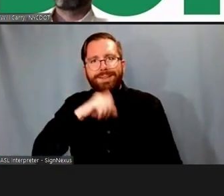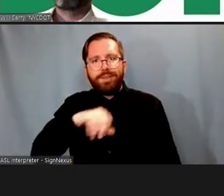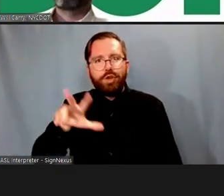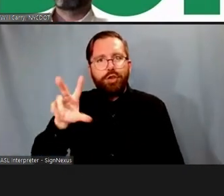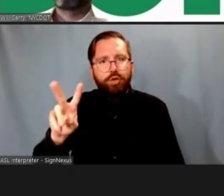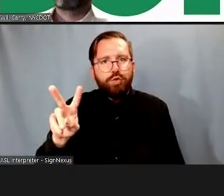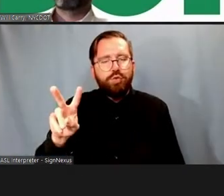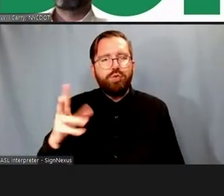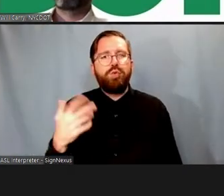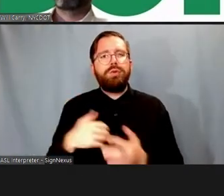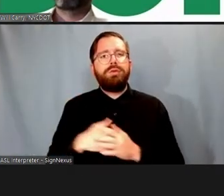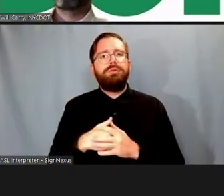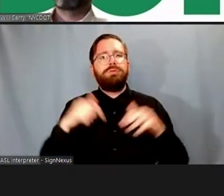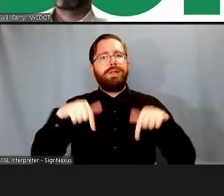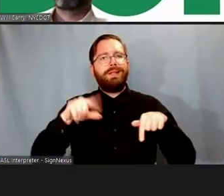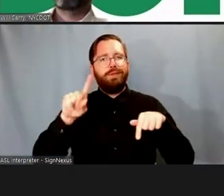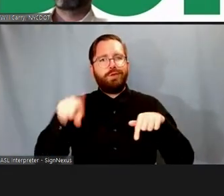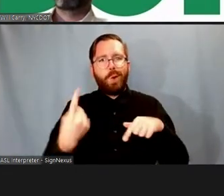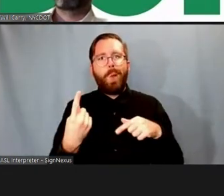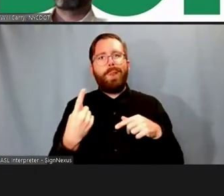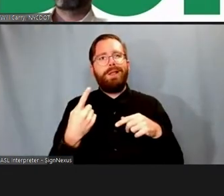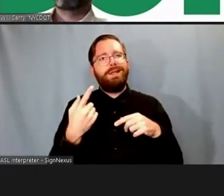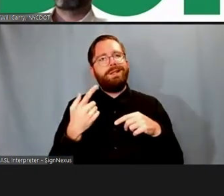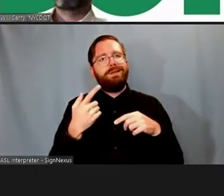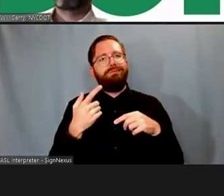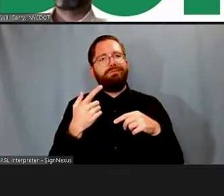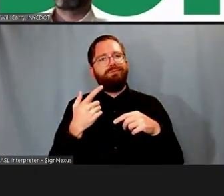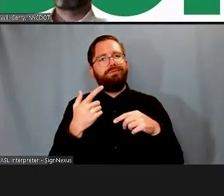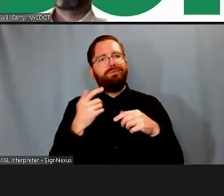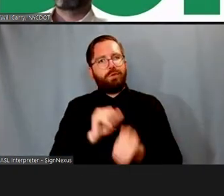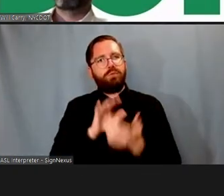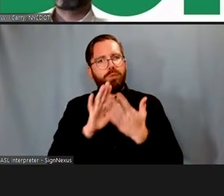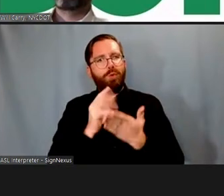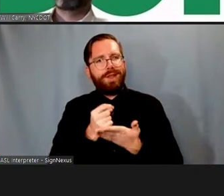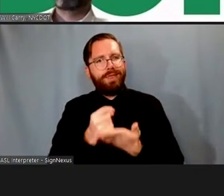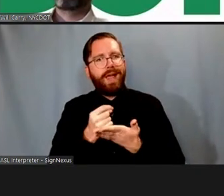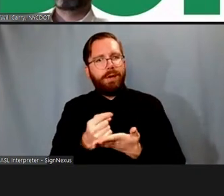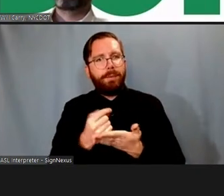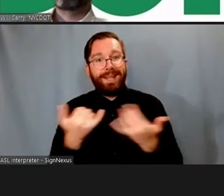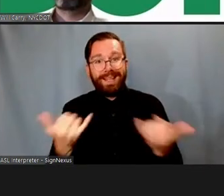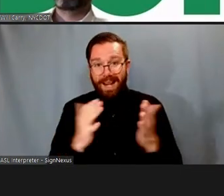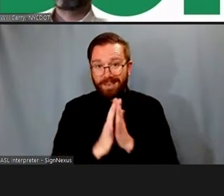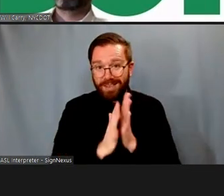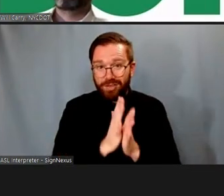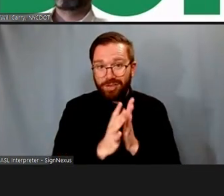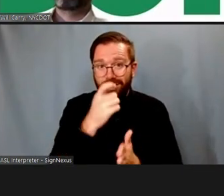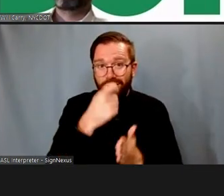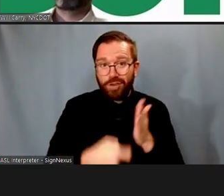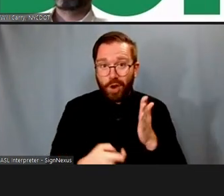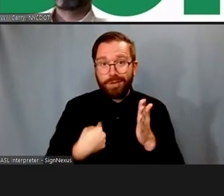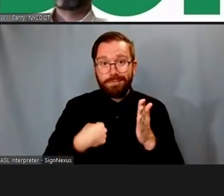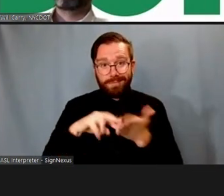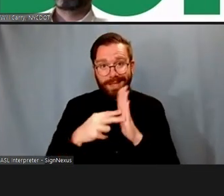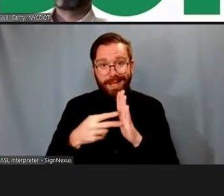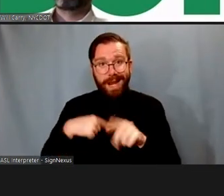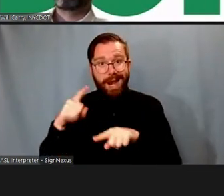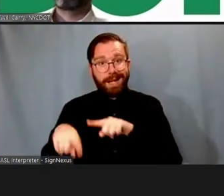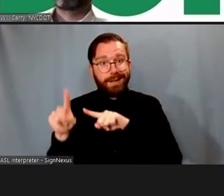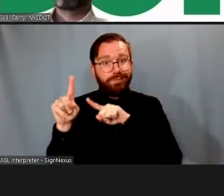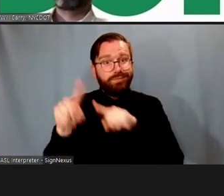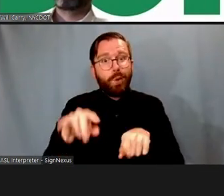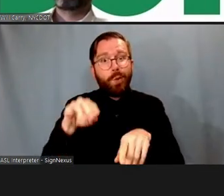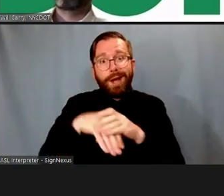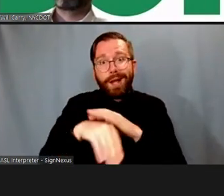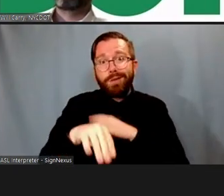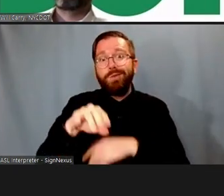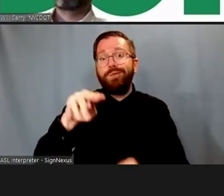this is the only functional form of therapy i have and with this congestion charge i can't come into the city and do little things around